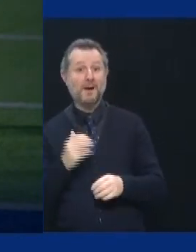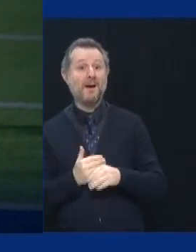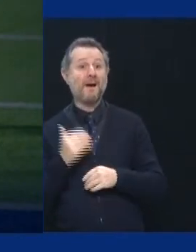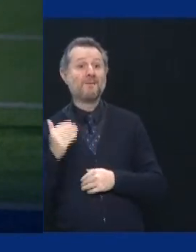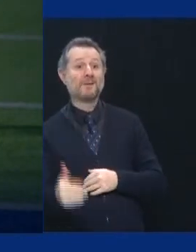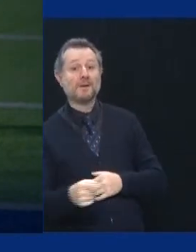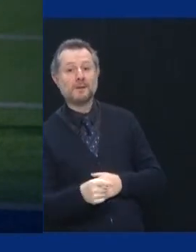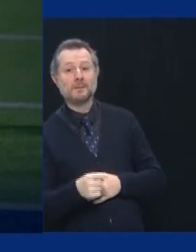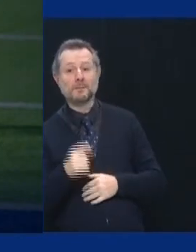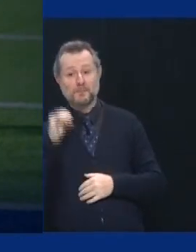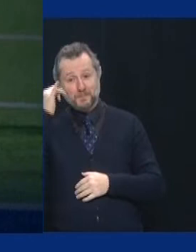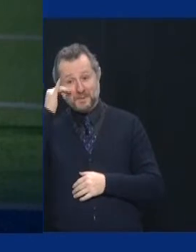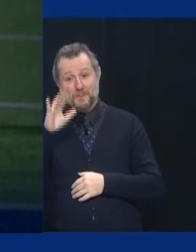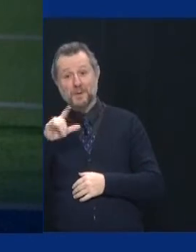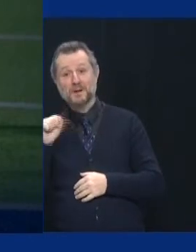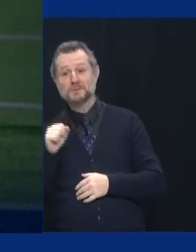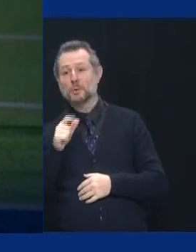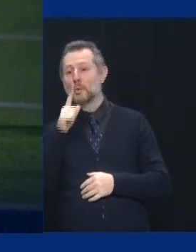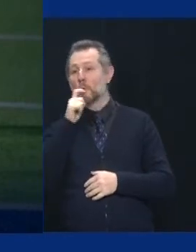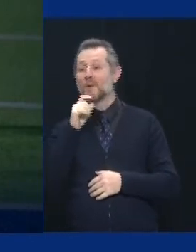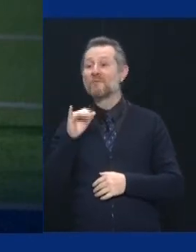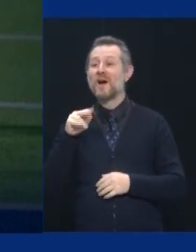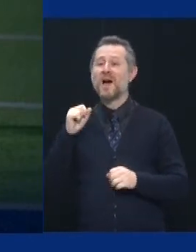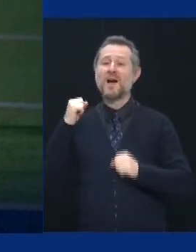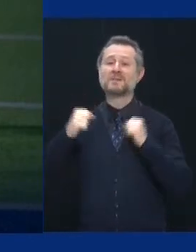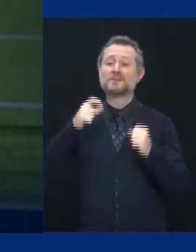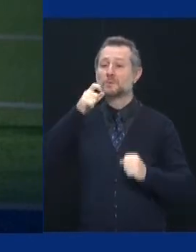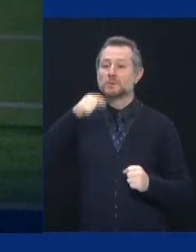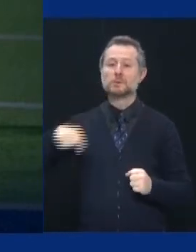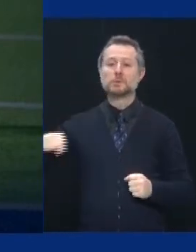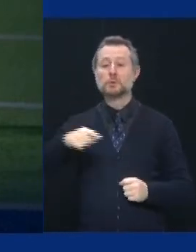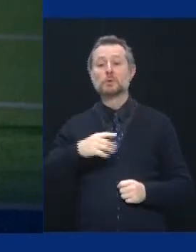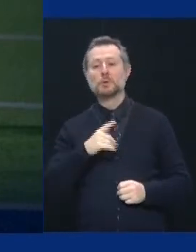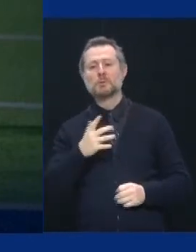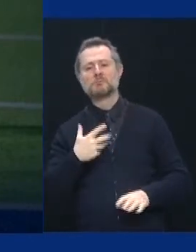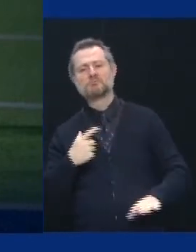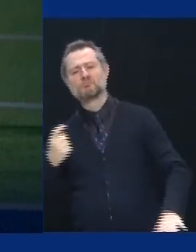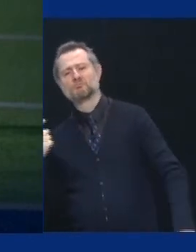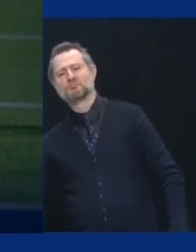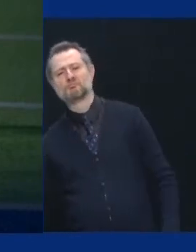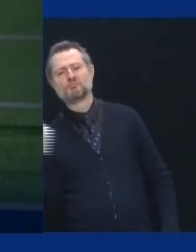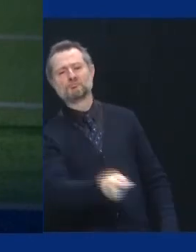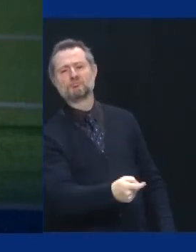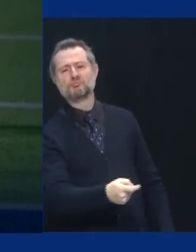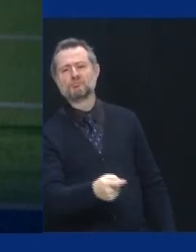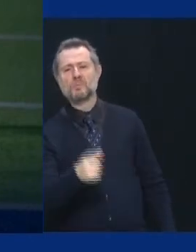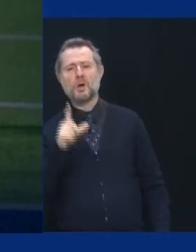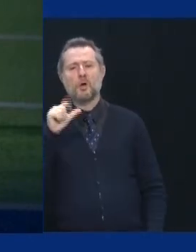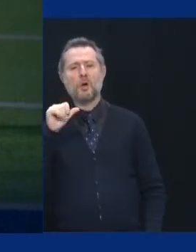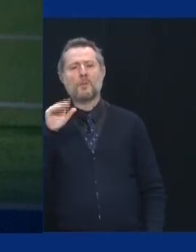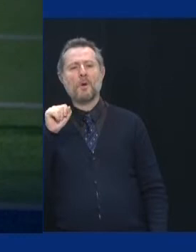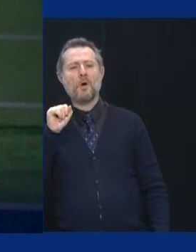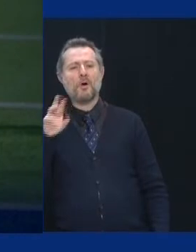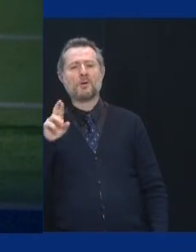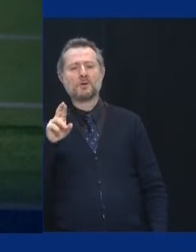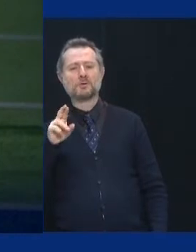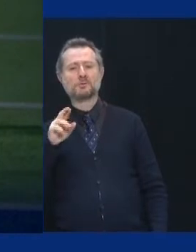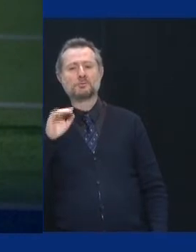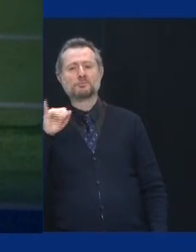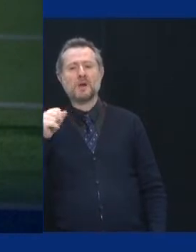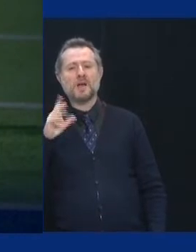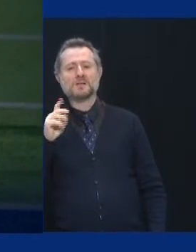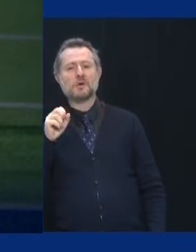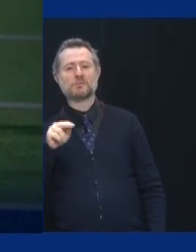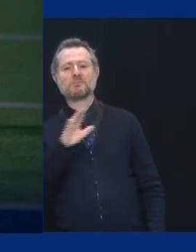Buffalo Bills fans donated to Lamar Jackson's favorite charity